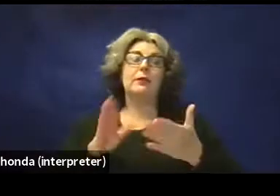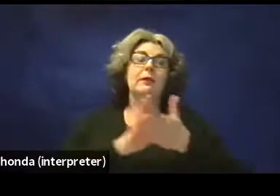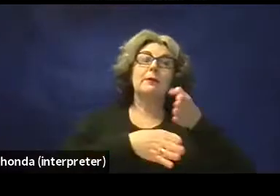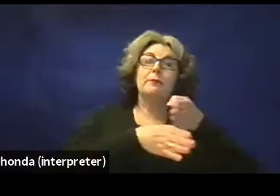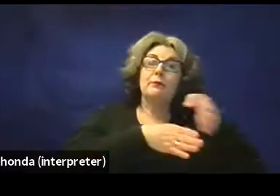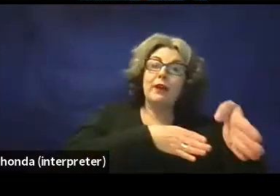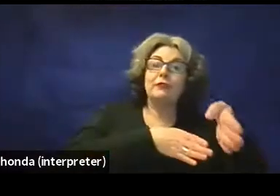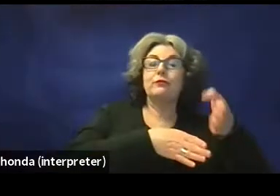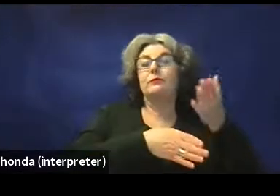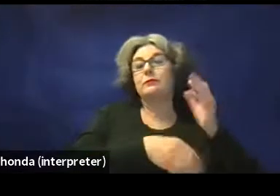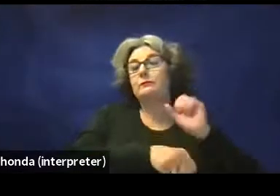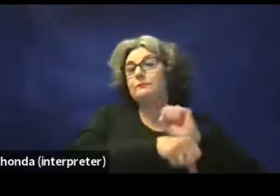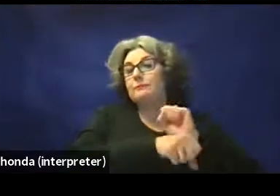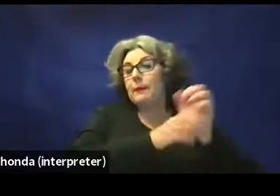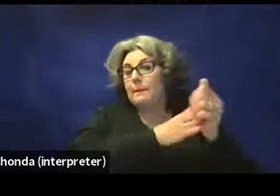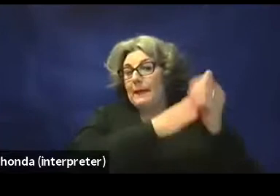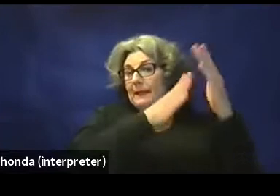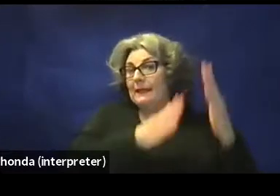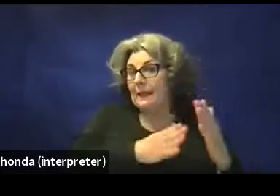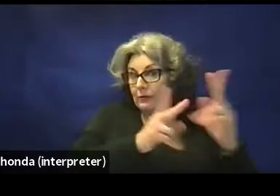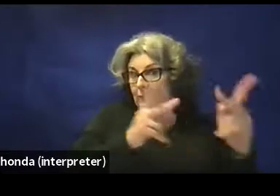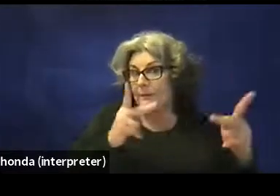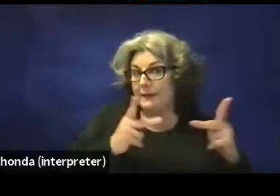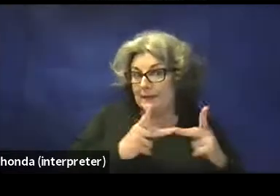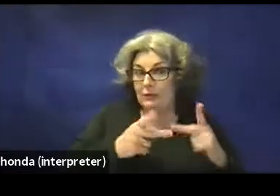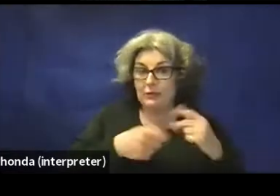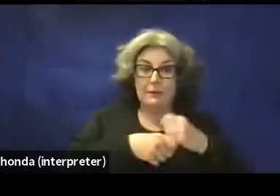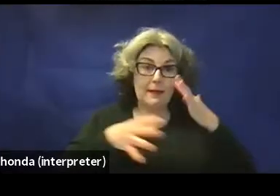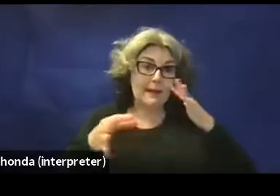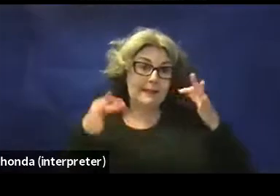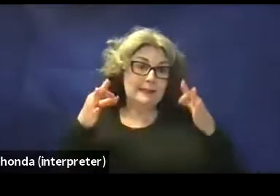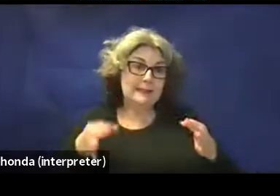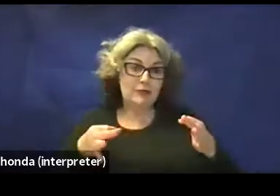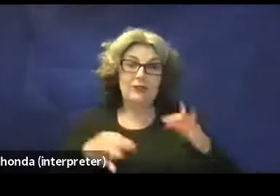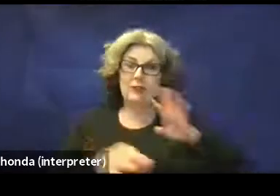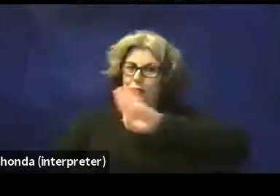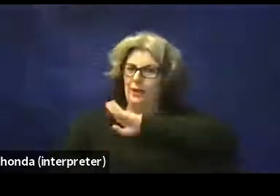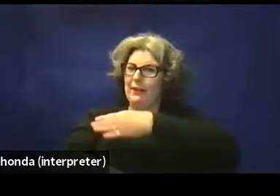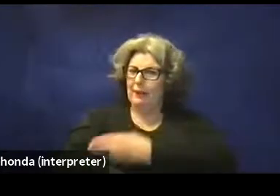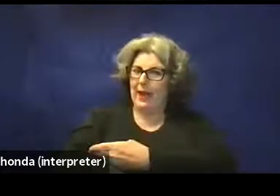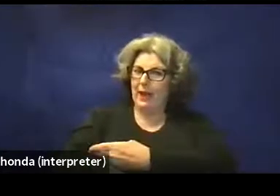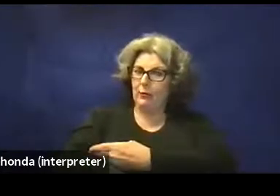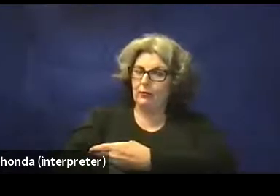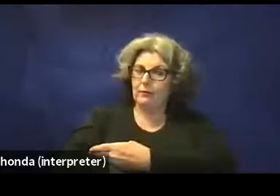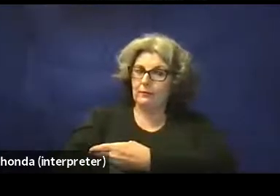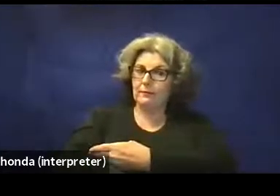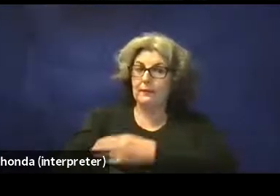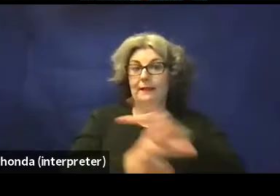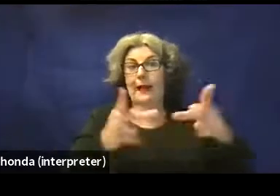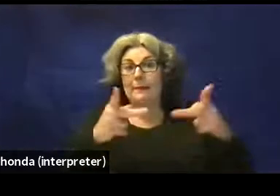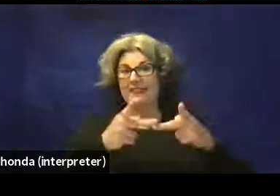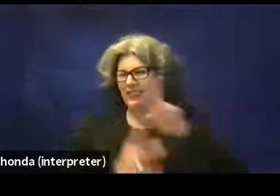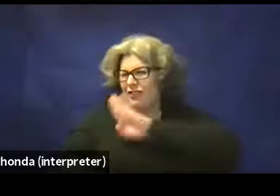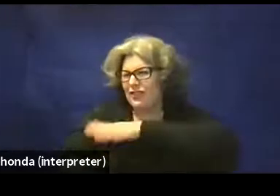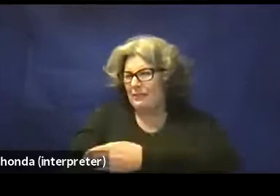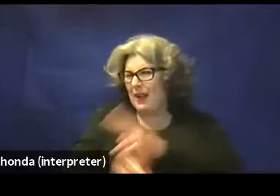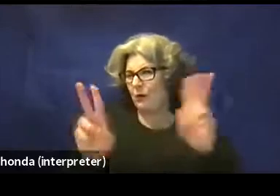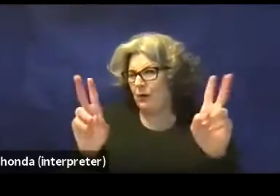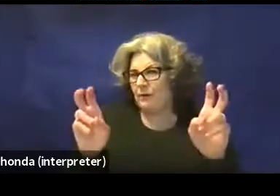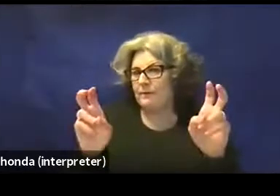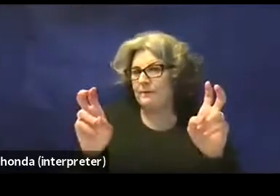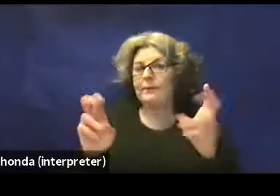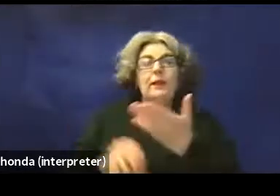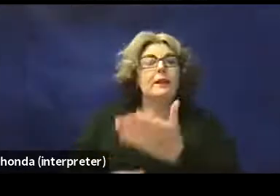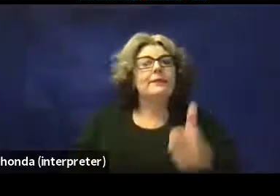professions and their careers and be in positions of decision-making power, and I'm talking about actually like positions of power, then